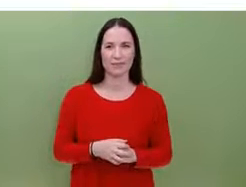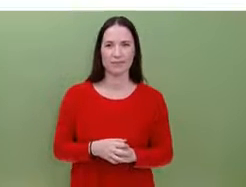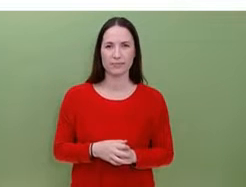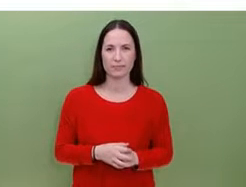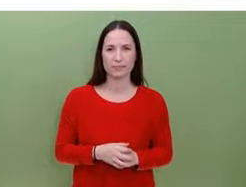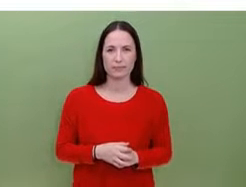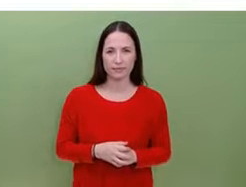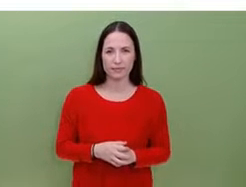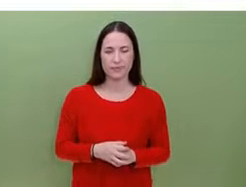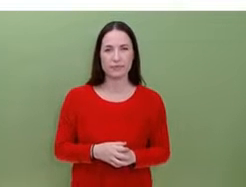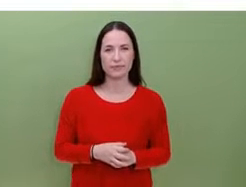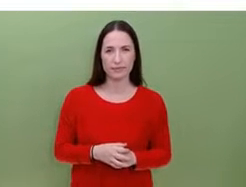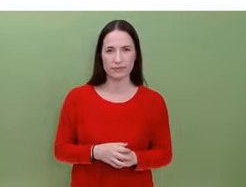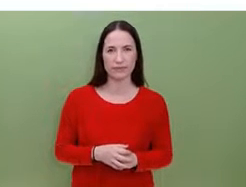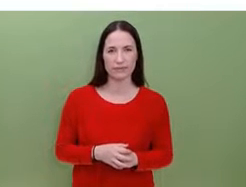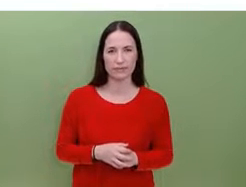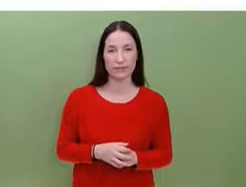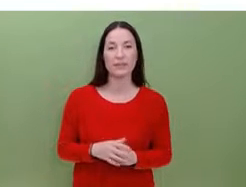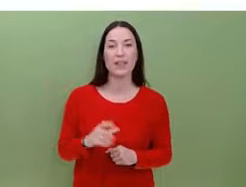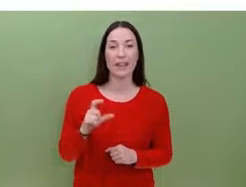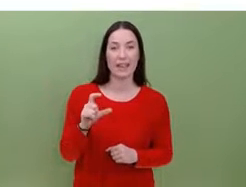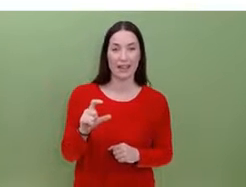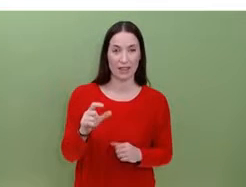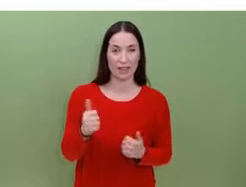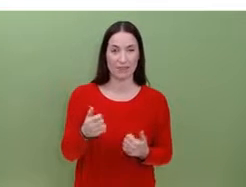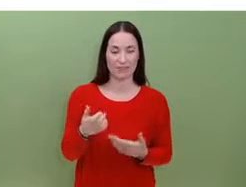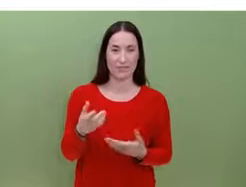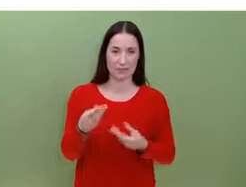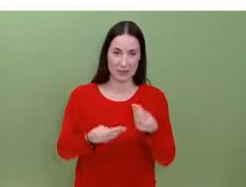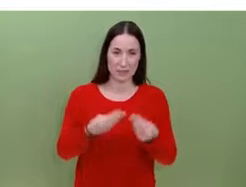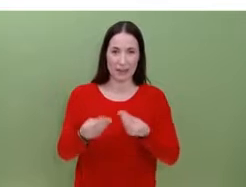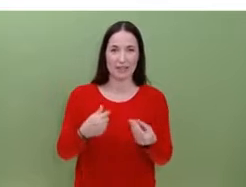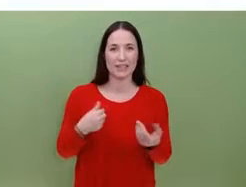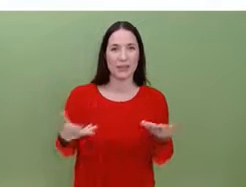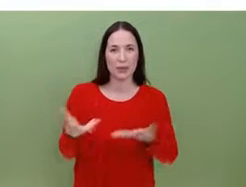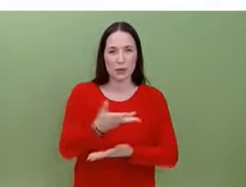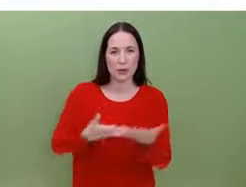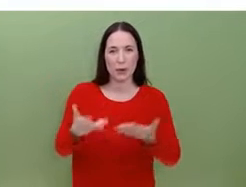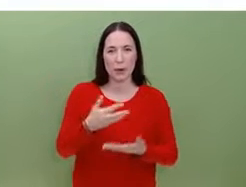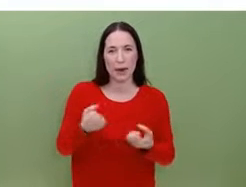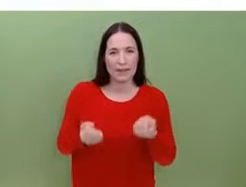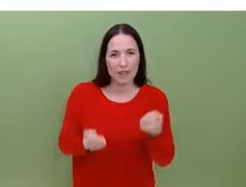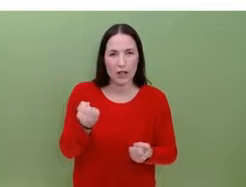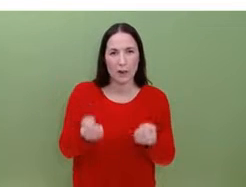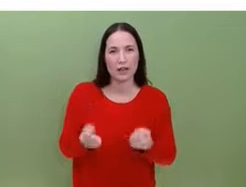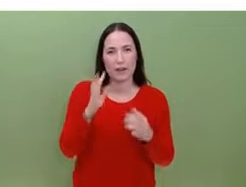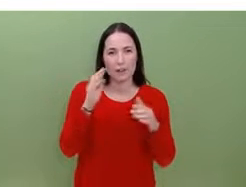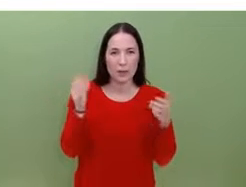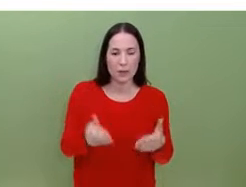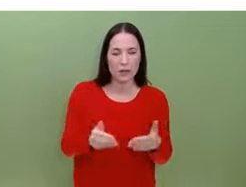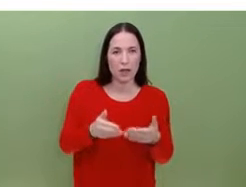As Catherine said, I'm going to be talking about the evaluation with a particular focus of pre and during the